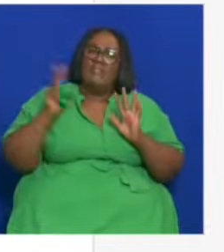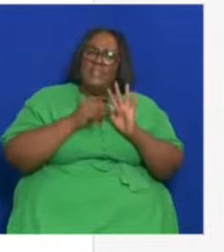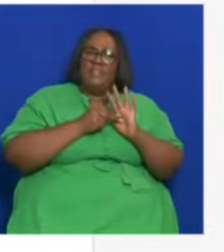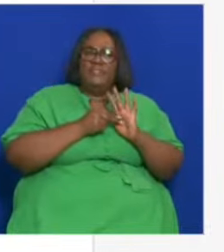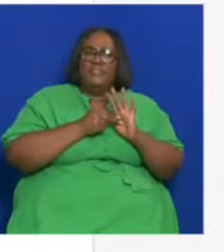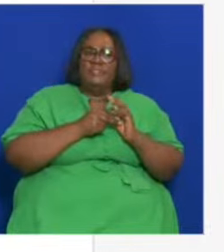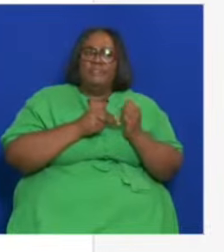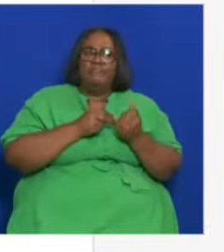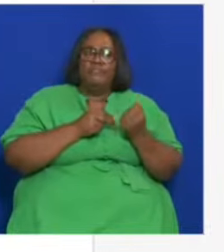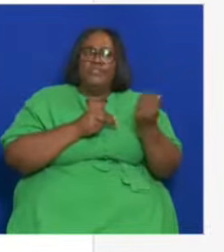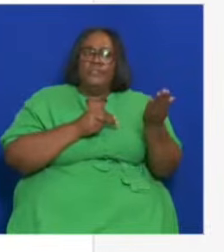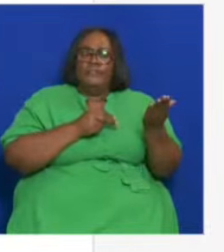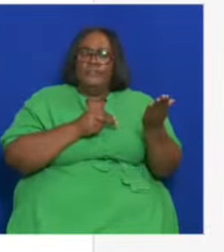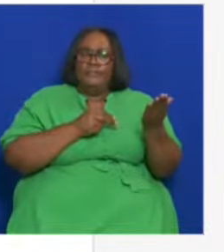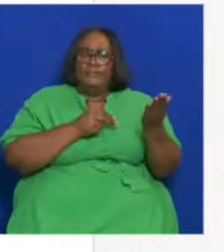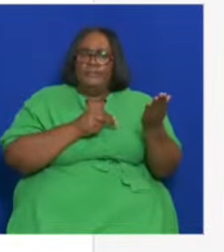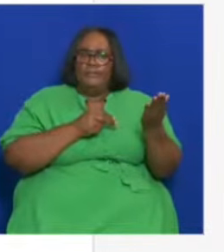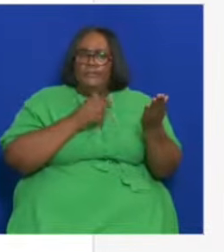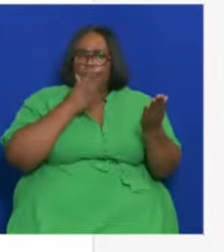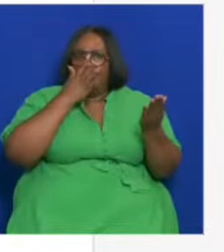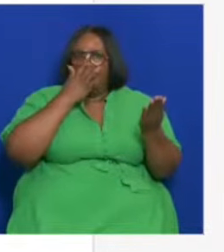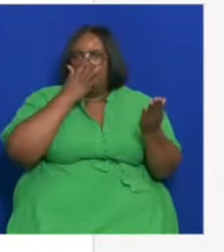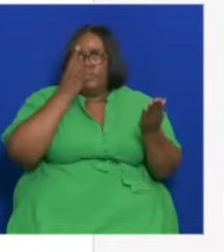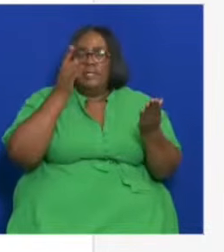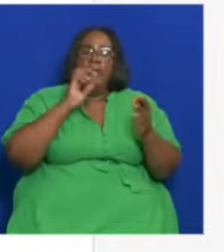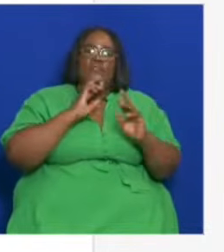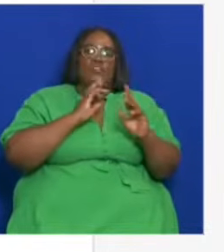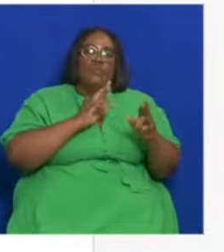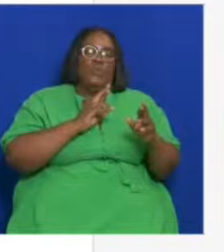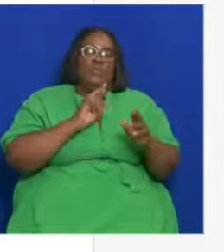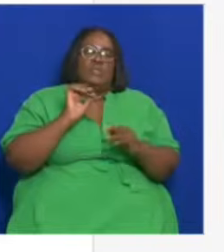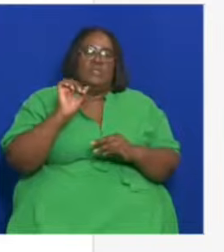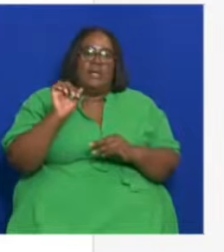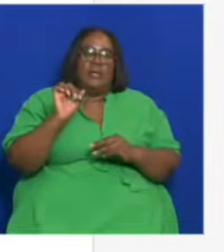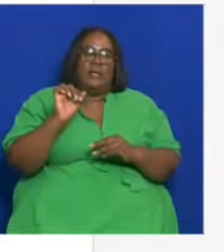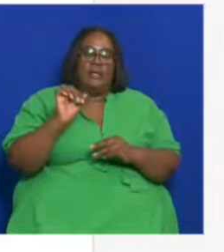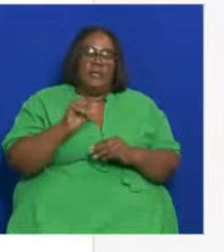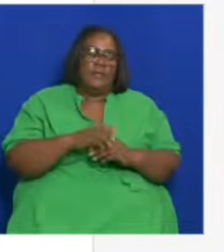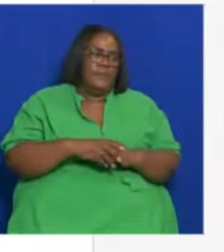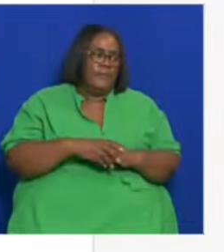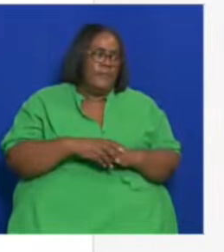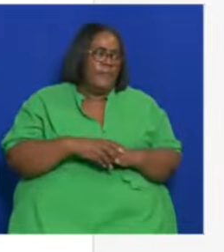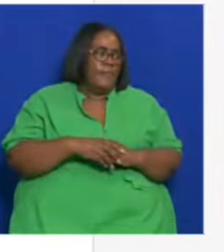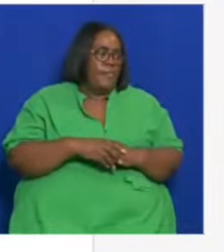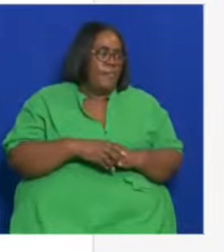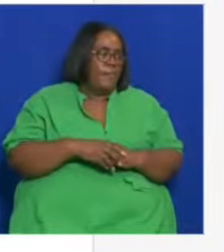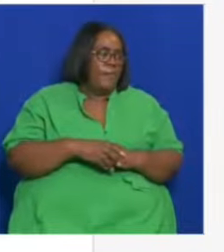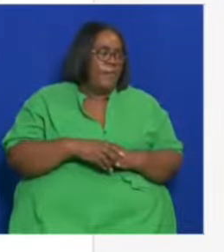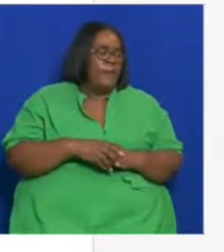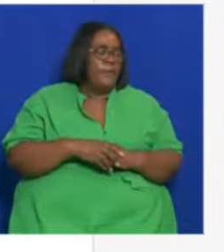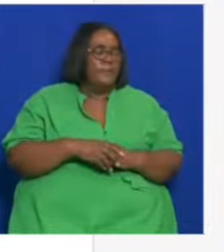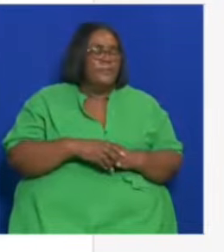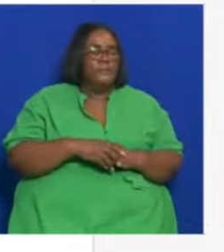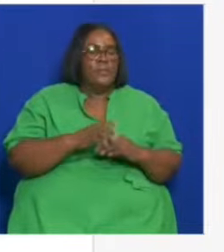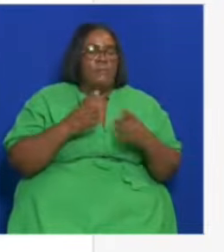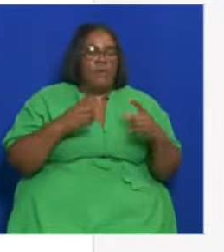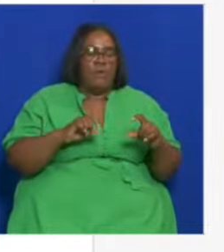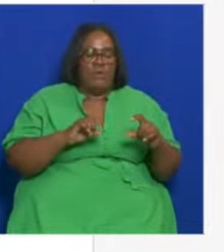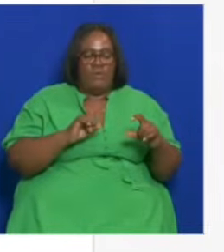then his response to Advocate Johnson. In particular, if we can have a look at paragraph 1, 2, 3,